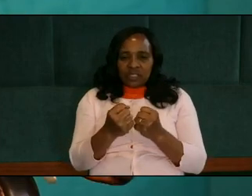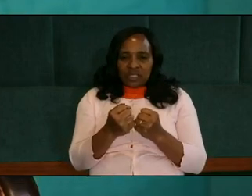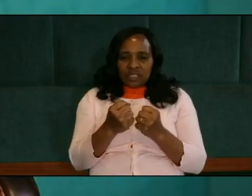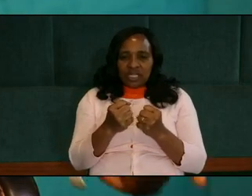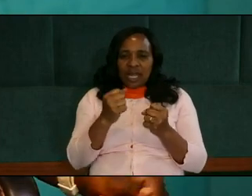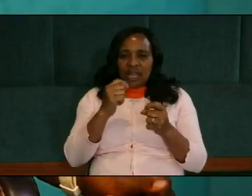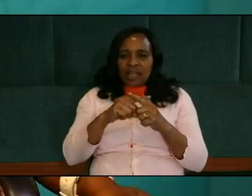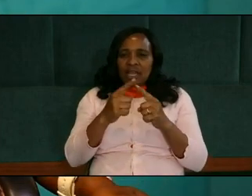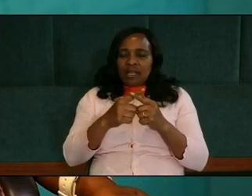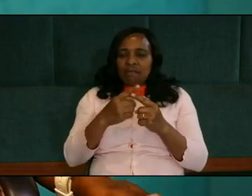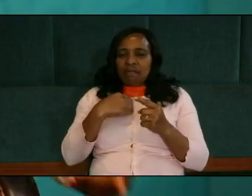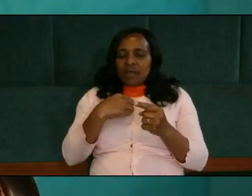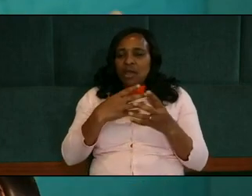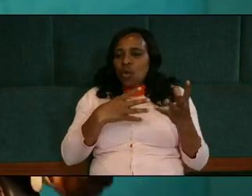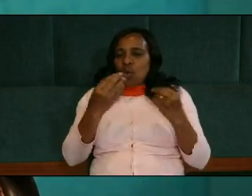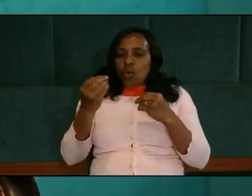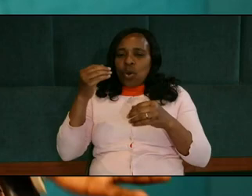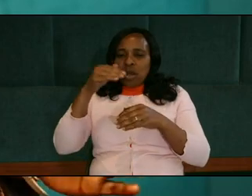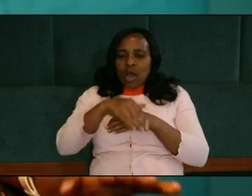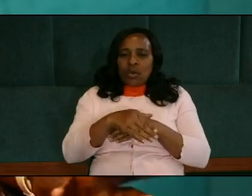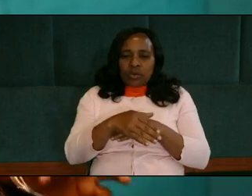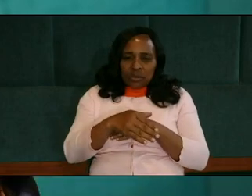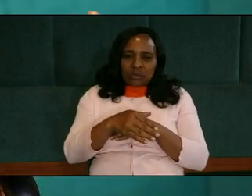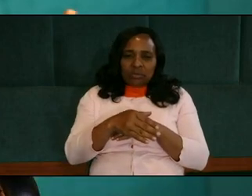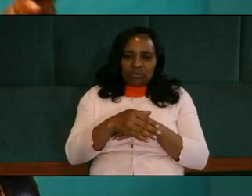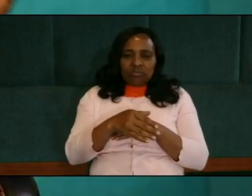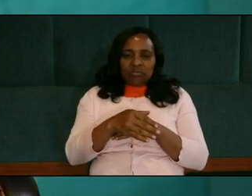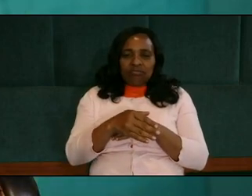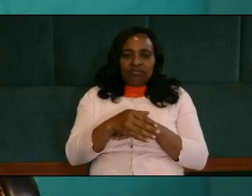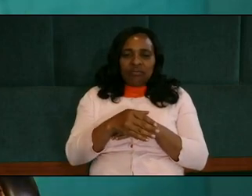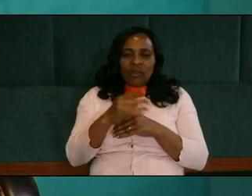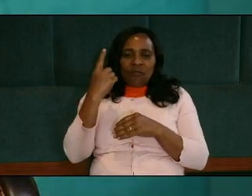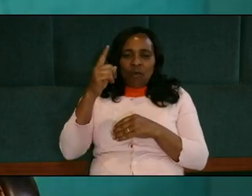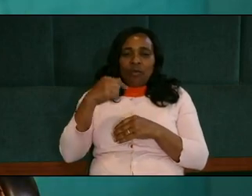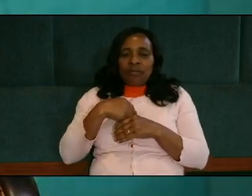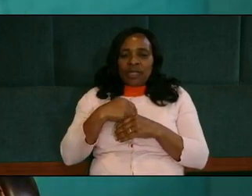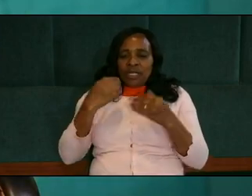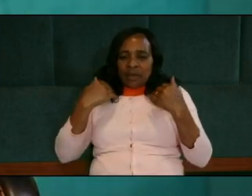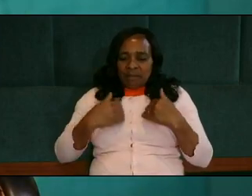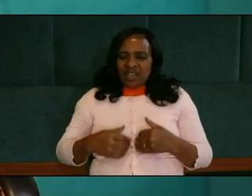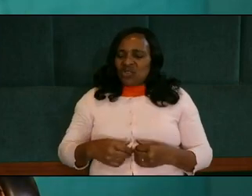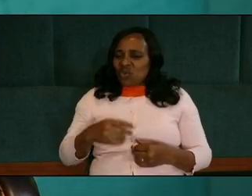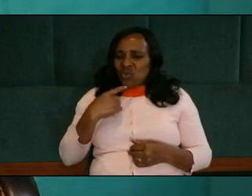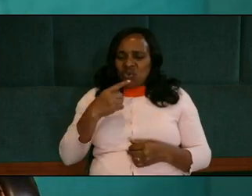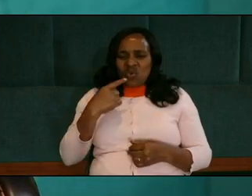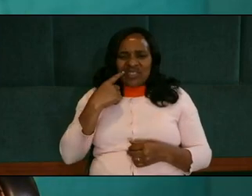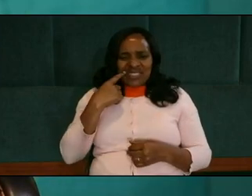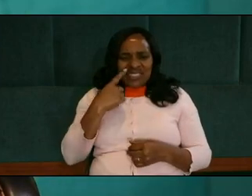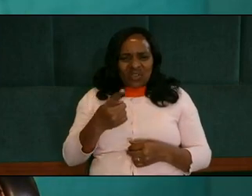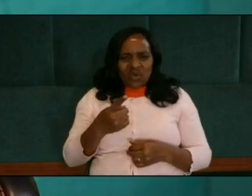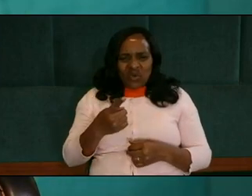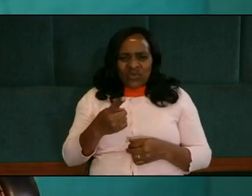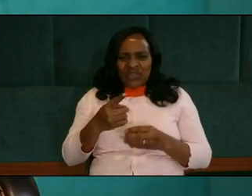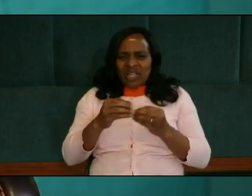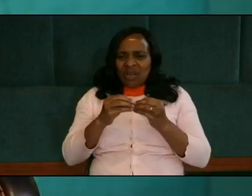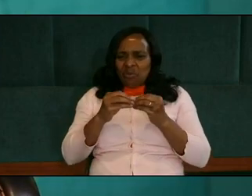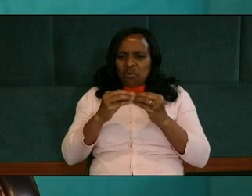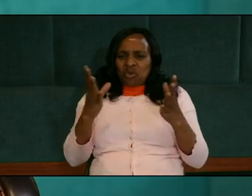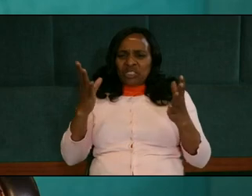he can't let me go down. He just can't. And for me, the person who showed the most faith was Noah and the